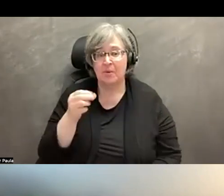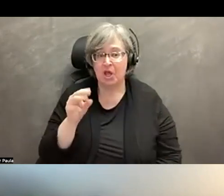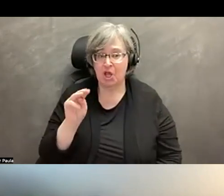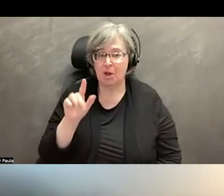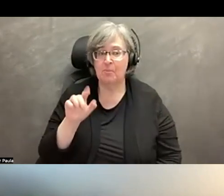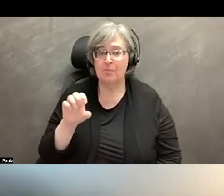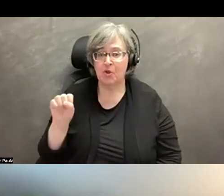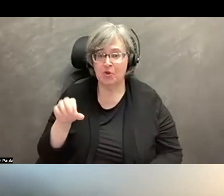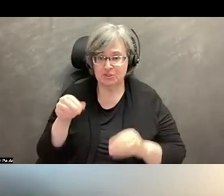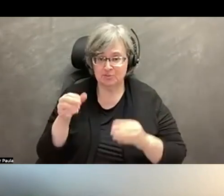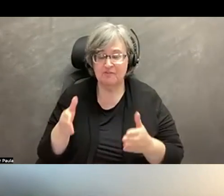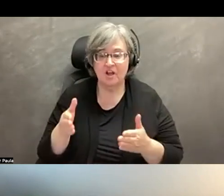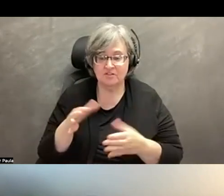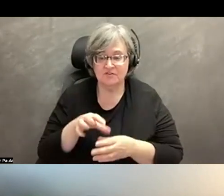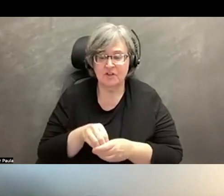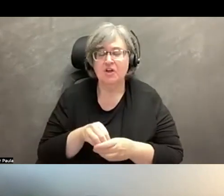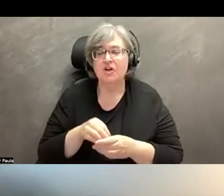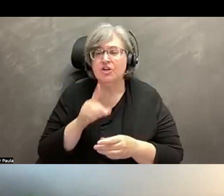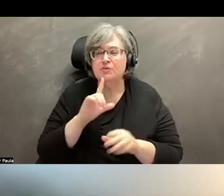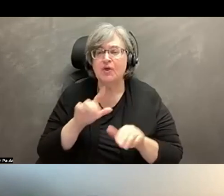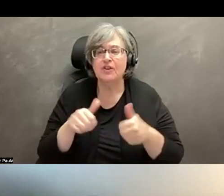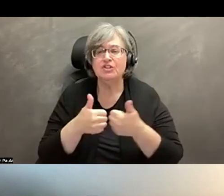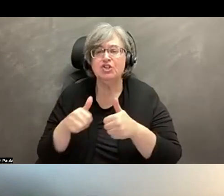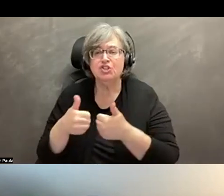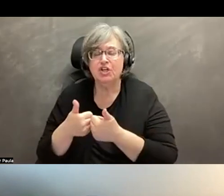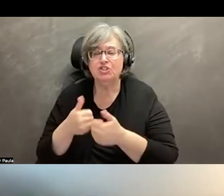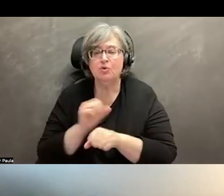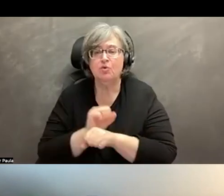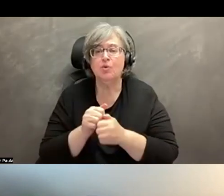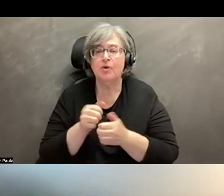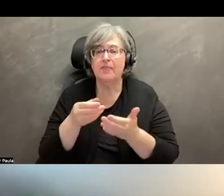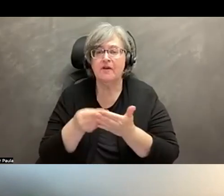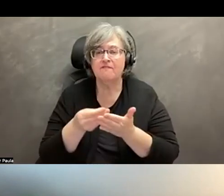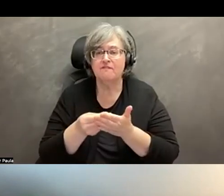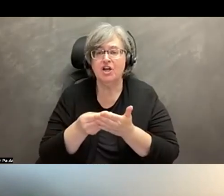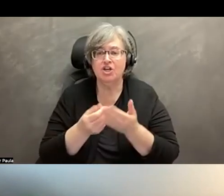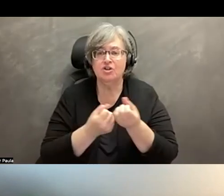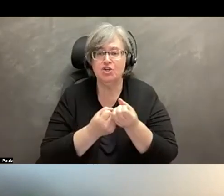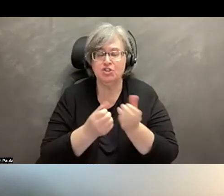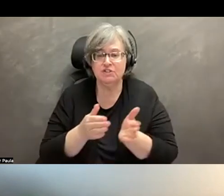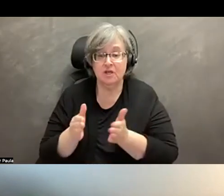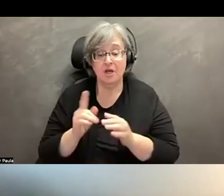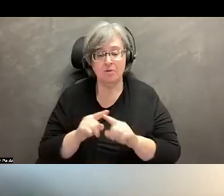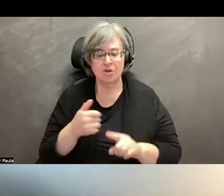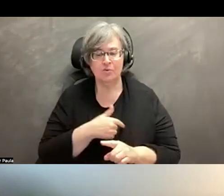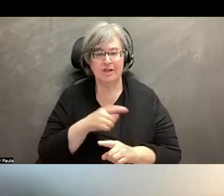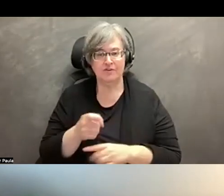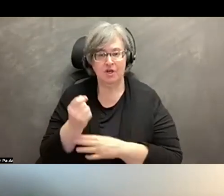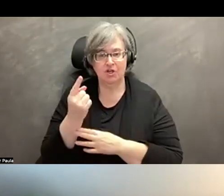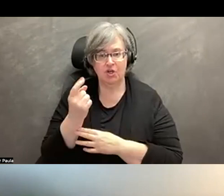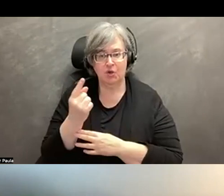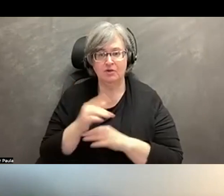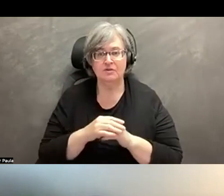is because the challenges of working with, funders, and I get that, but what we have to understand, right,